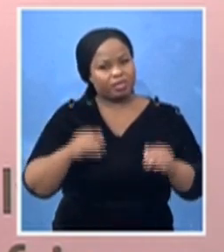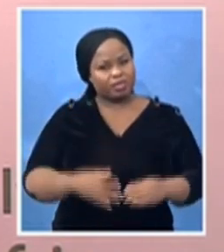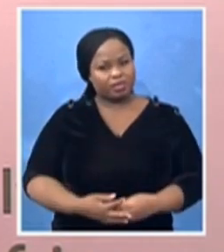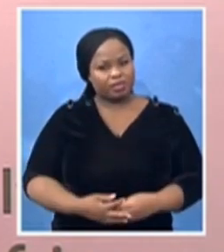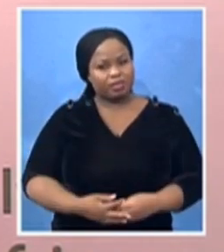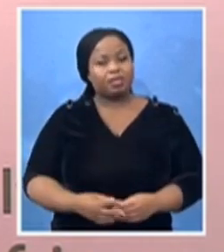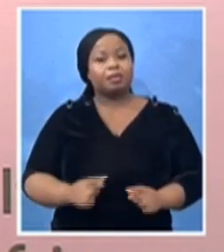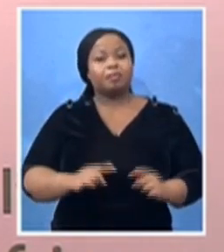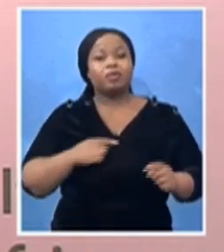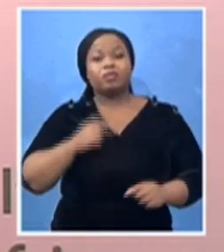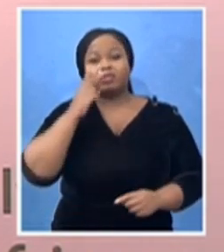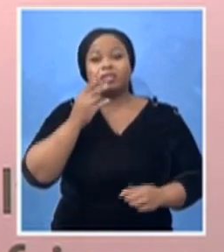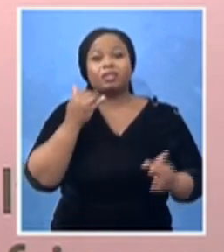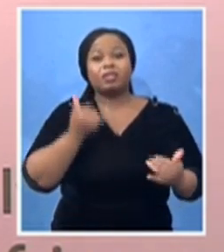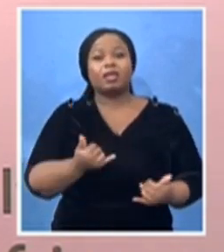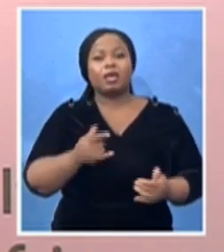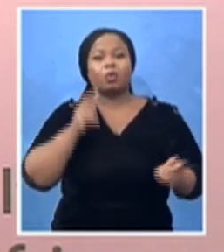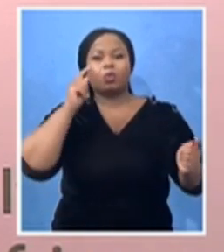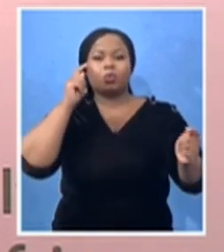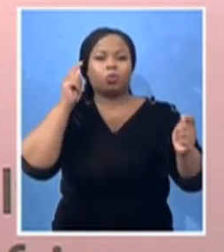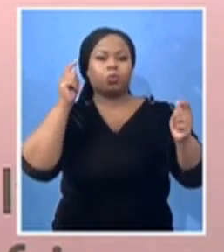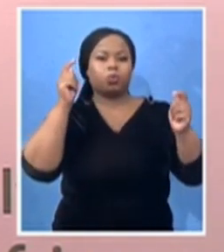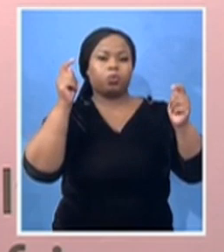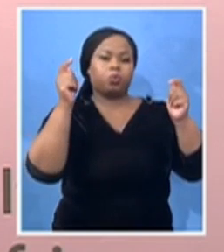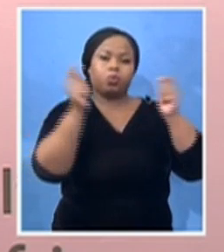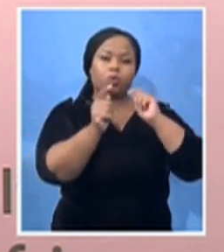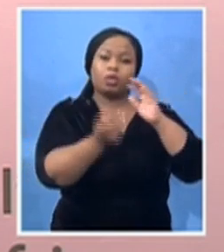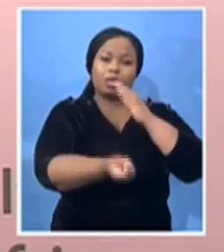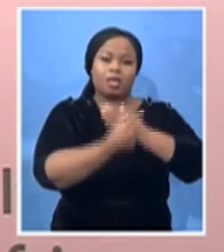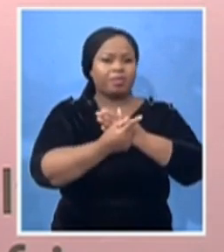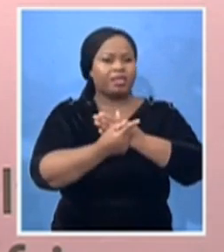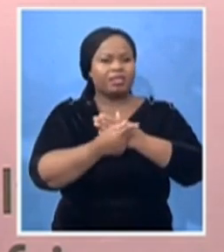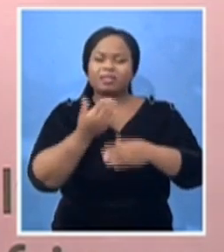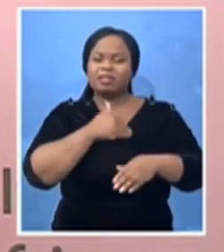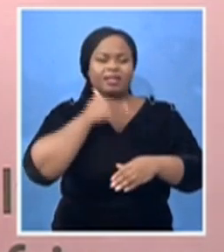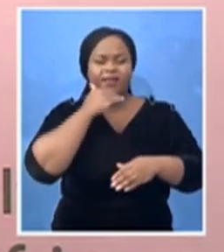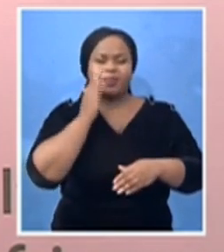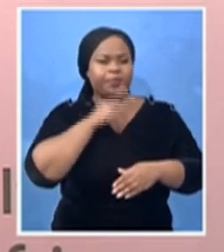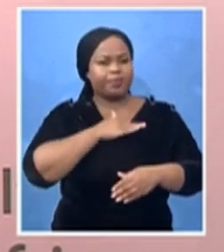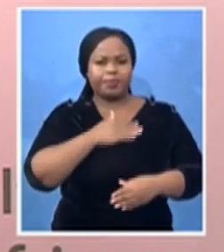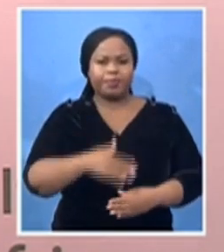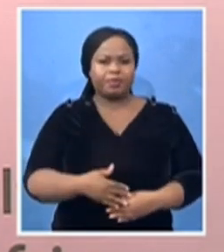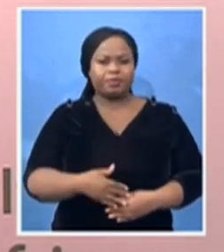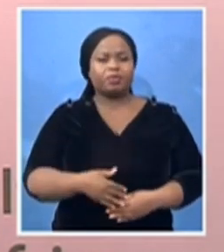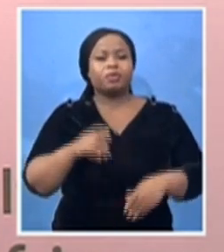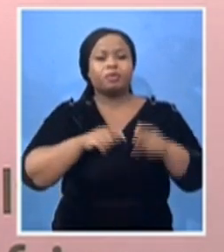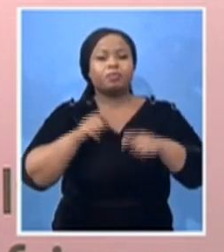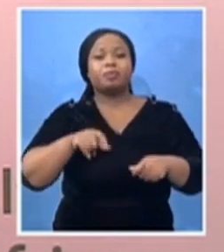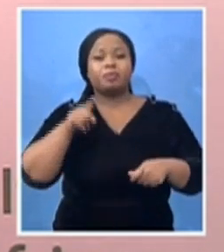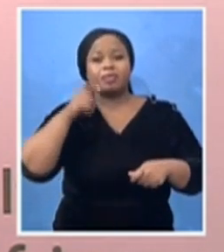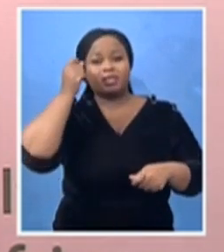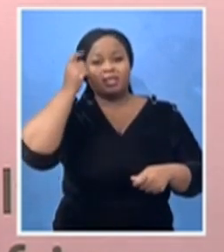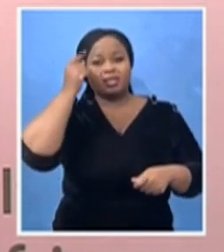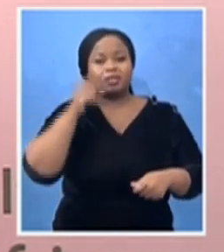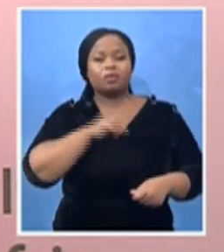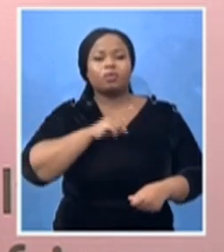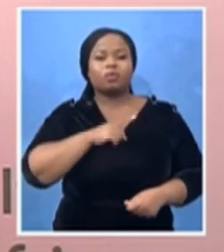happened, it's still not enough. We still need people to understand. So when we raise the issue of